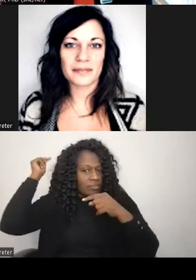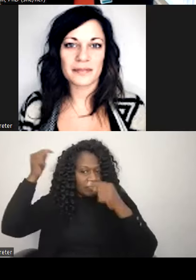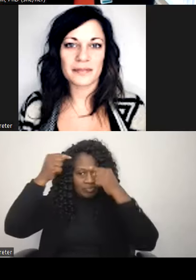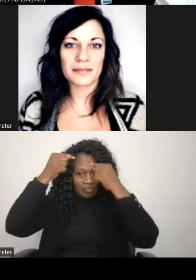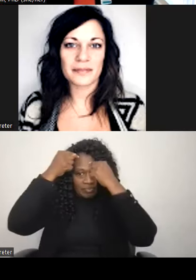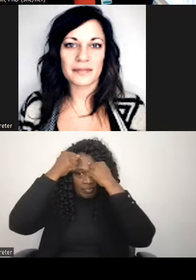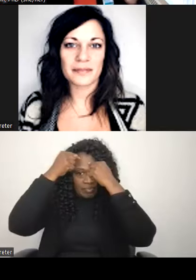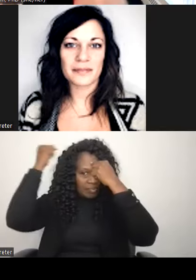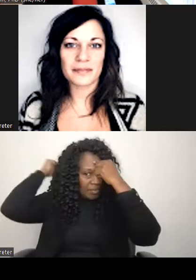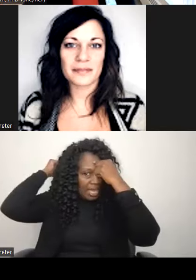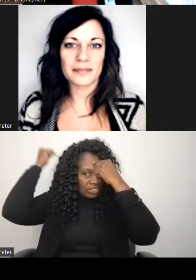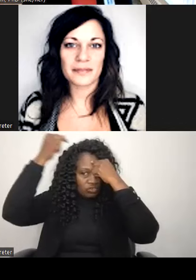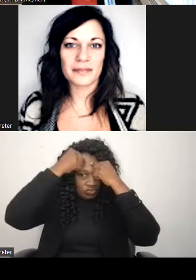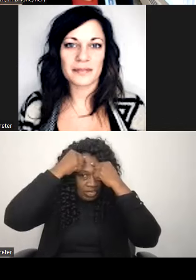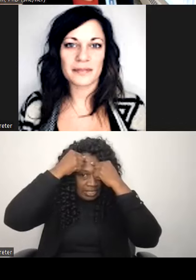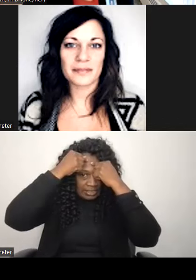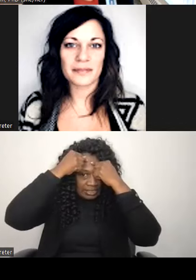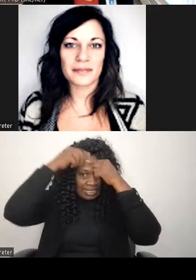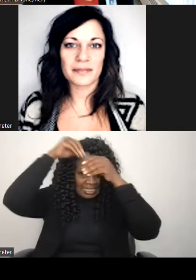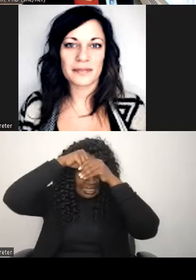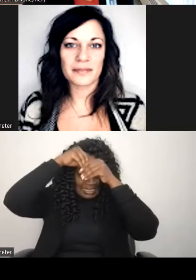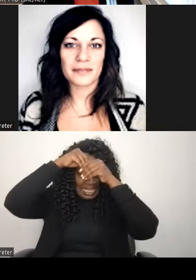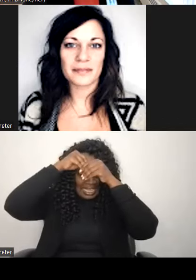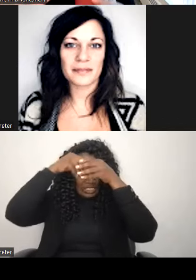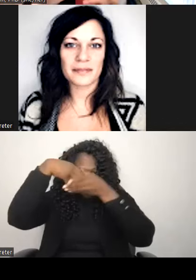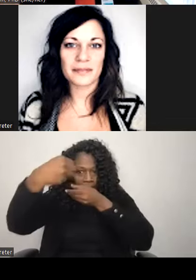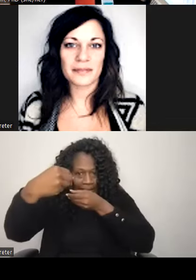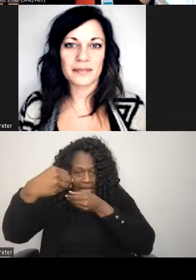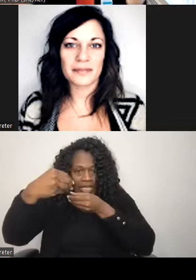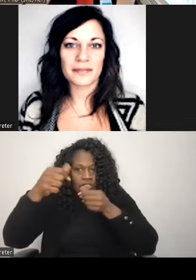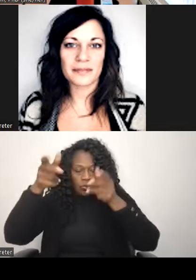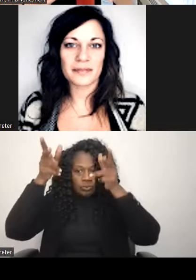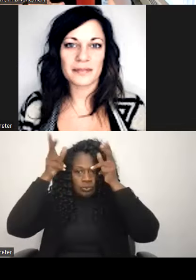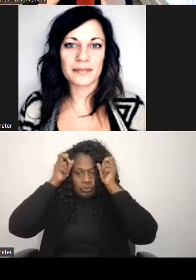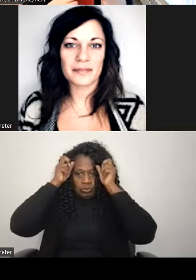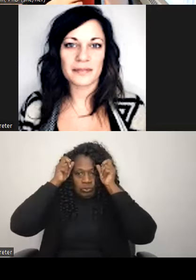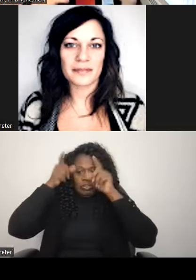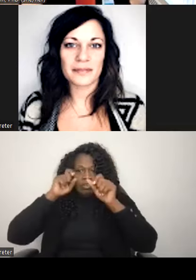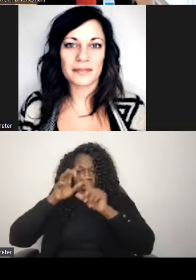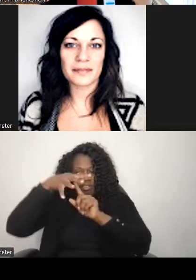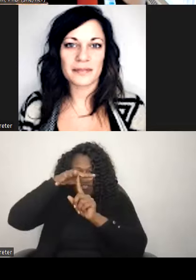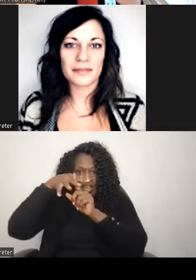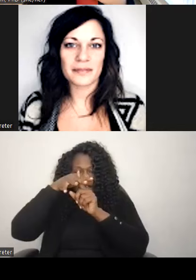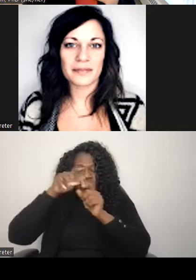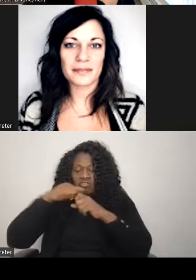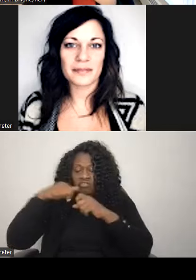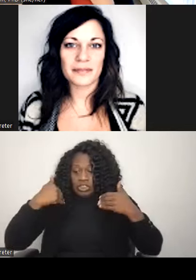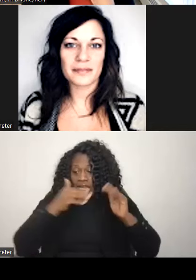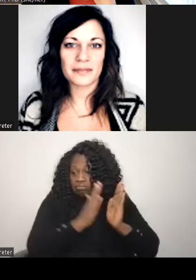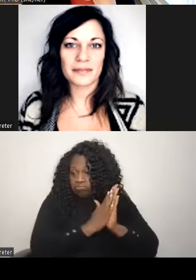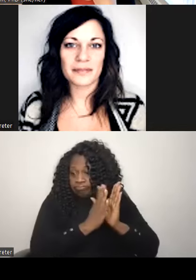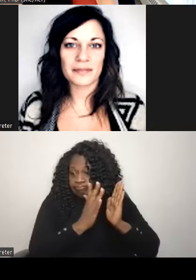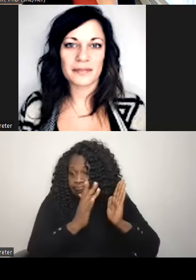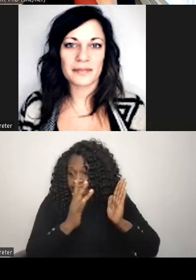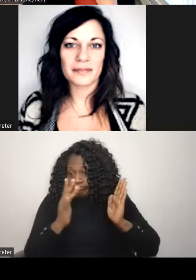from inside to out, so that we are able to kind of take in input from our environments over the course of childhood and adolescence